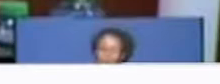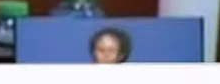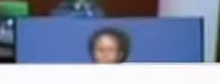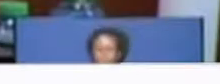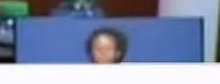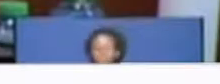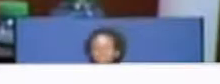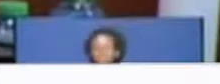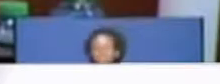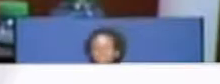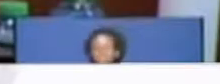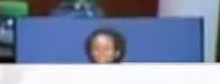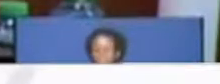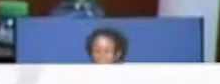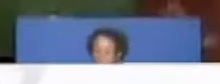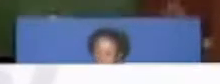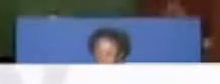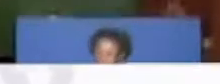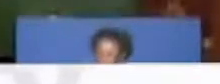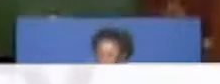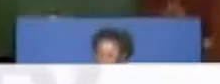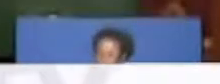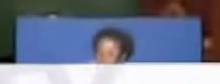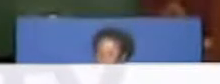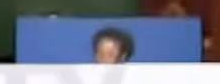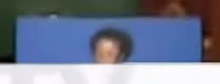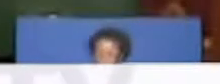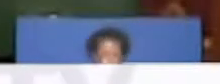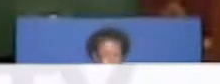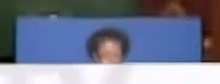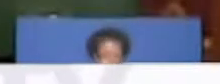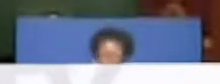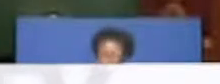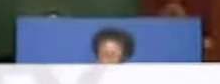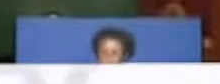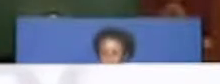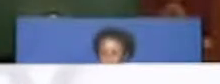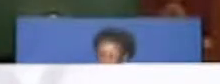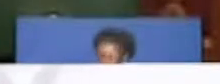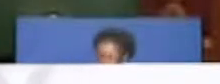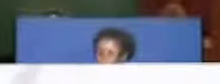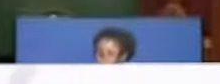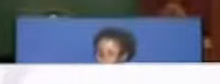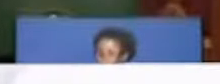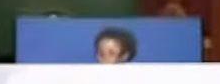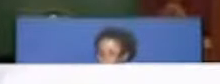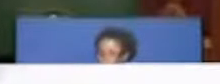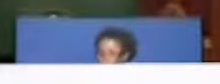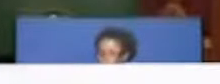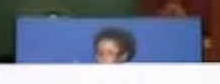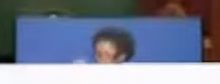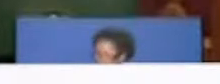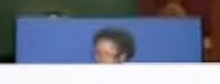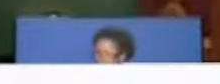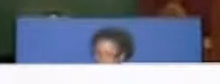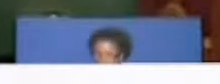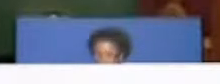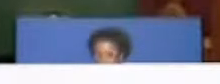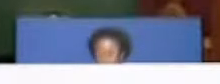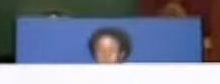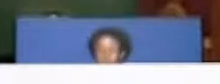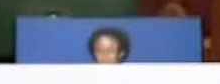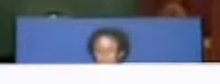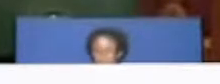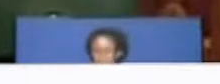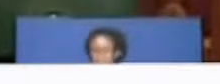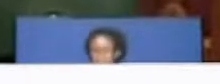made this call for civic responsibility in the face of COVID, I also emphasized that responsibility is not a